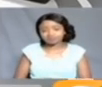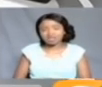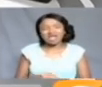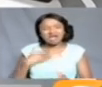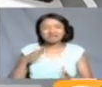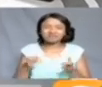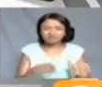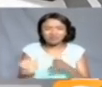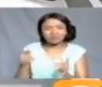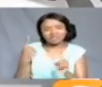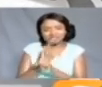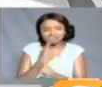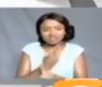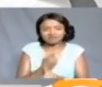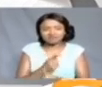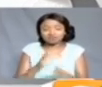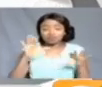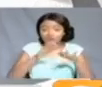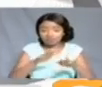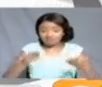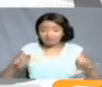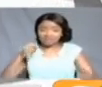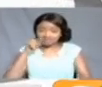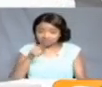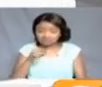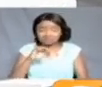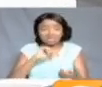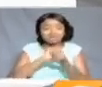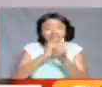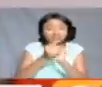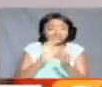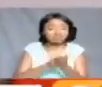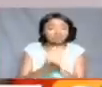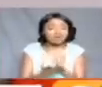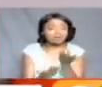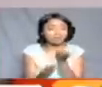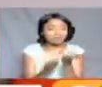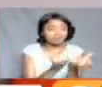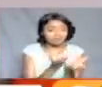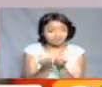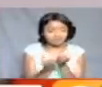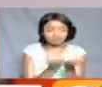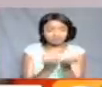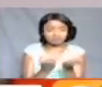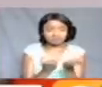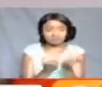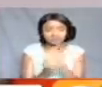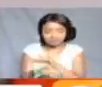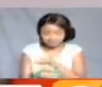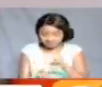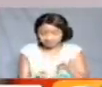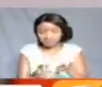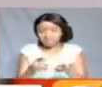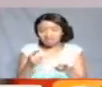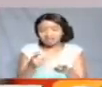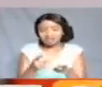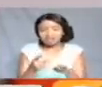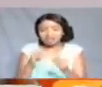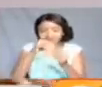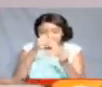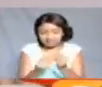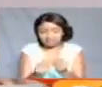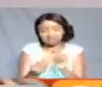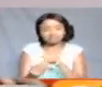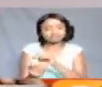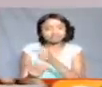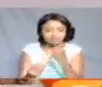of commercializing it, okay? Influencing for a beer company or whatever, that's one part of it. Ticket sales, that's